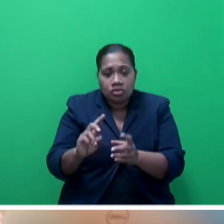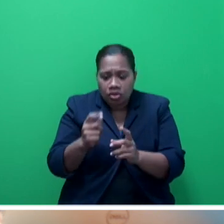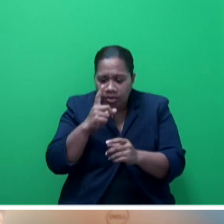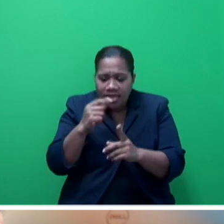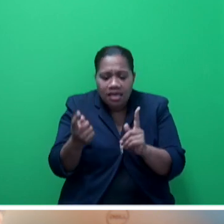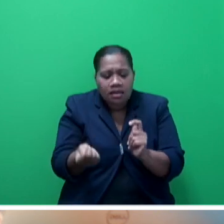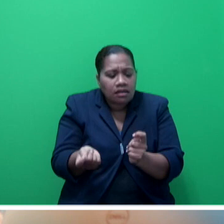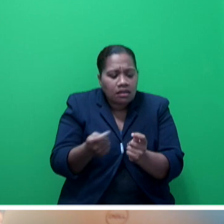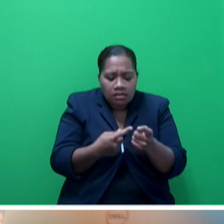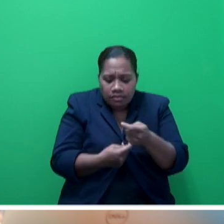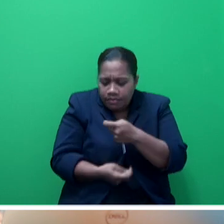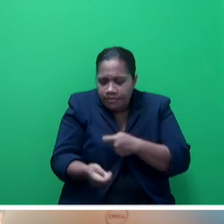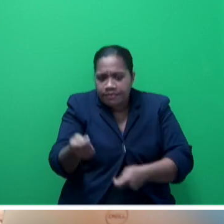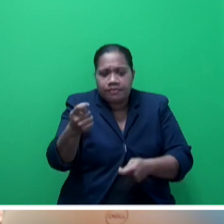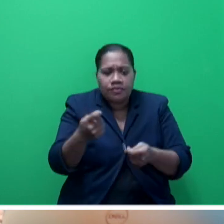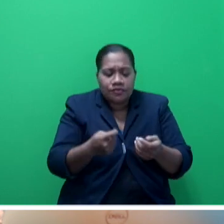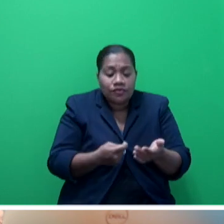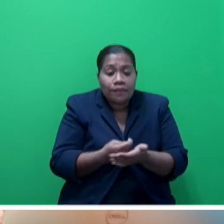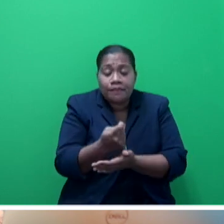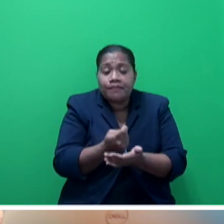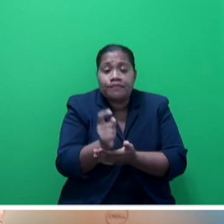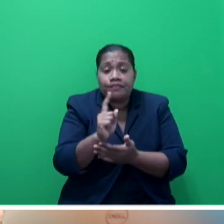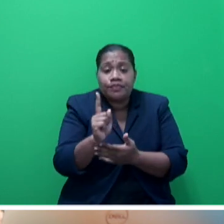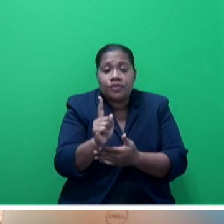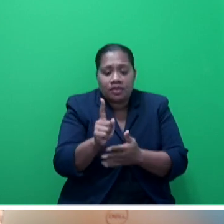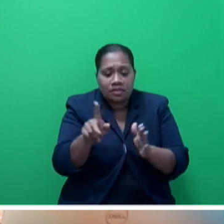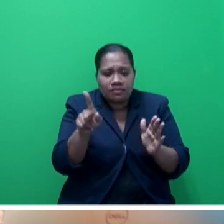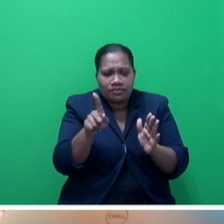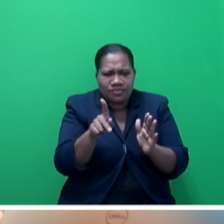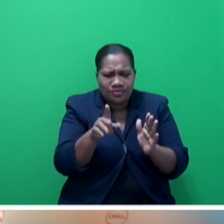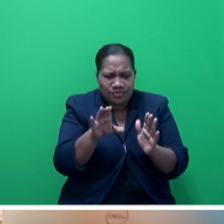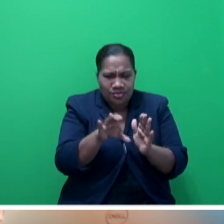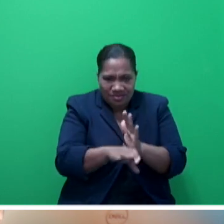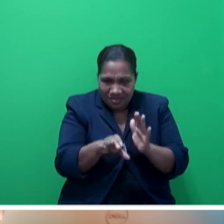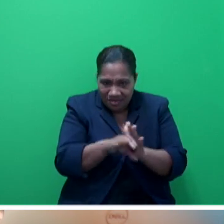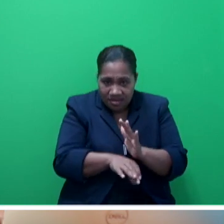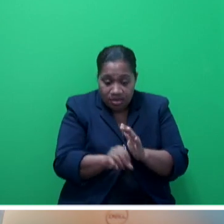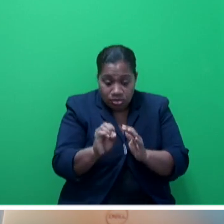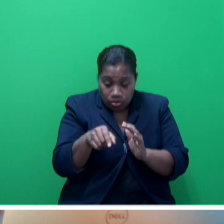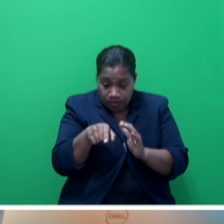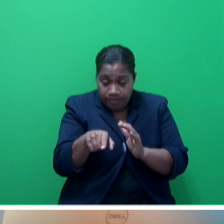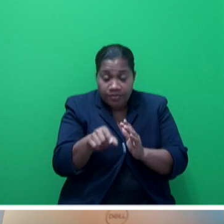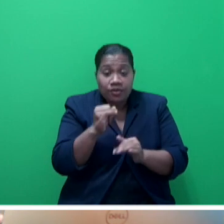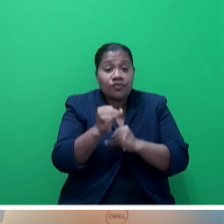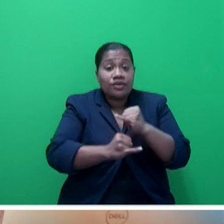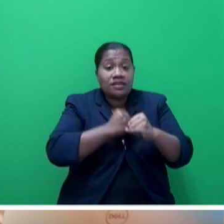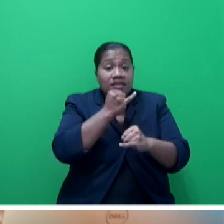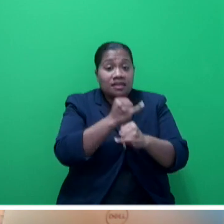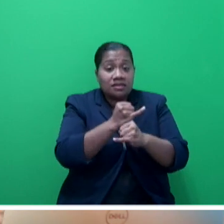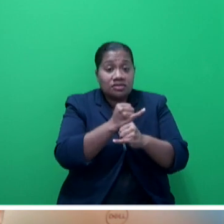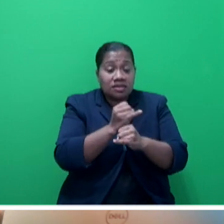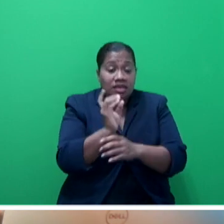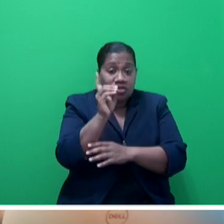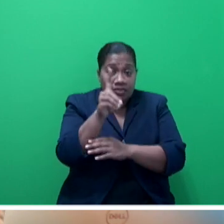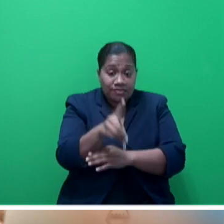to a predefined carbon price. Mr. Speaker, sir, these forms of international and domestic carbon emissions